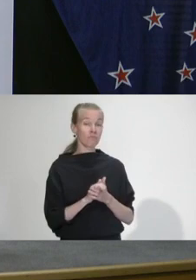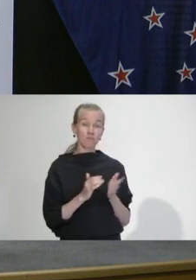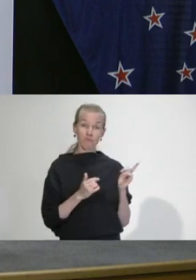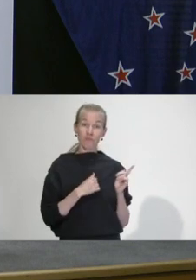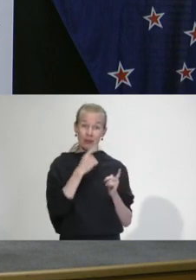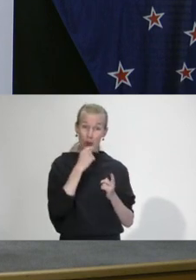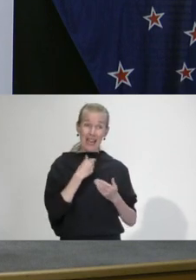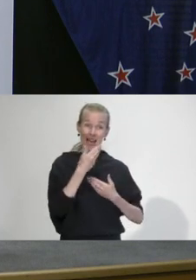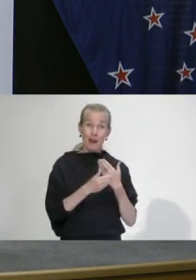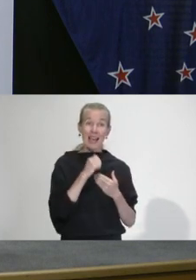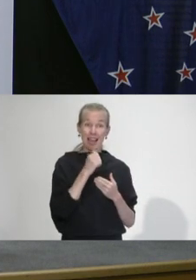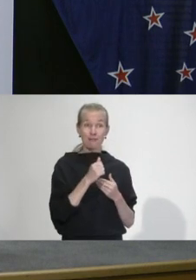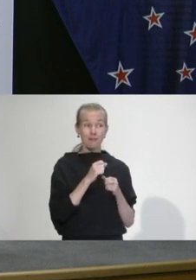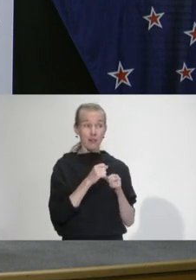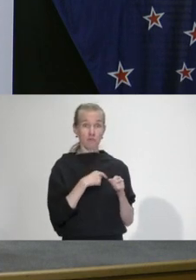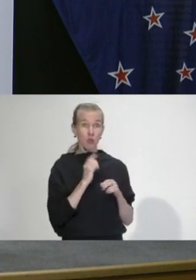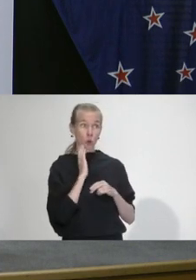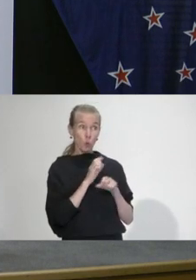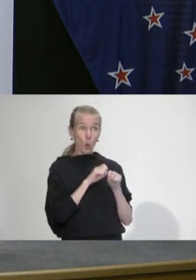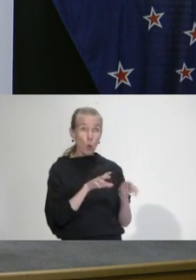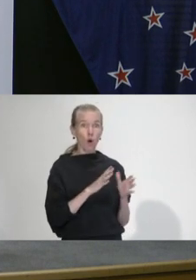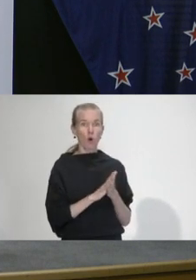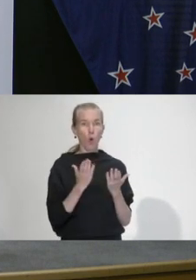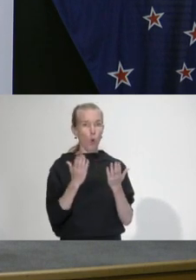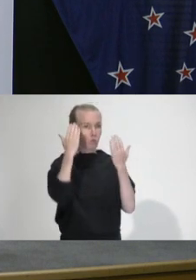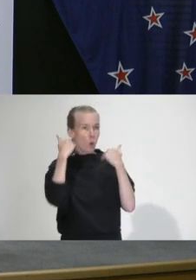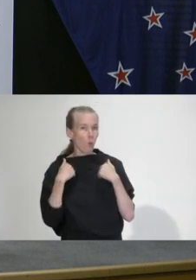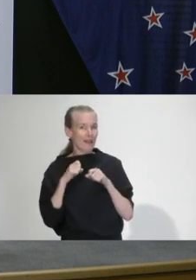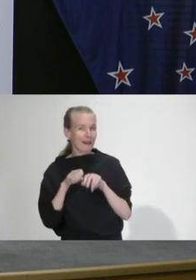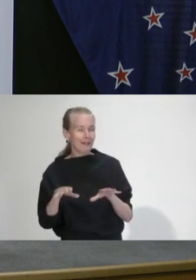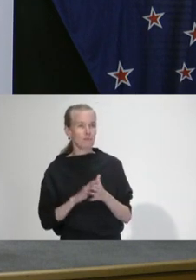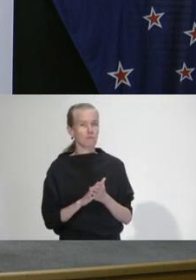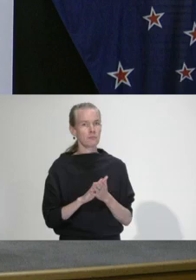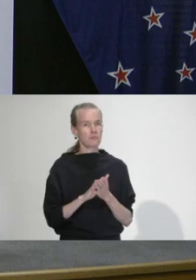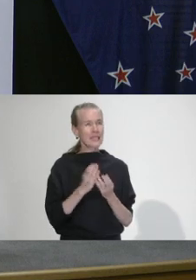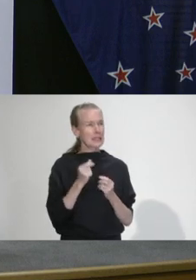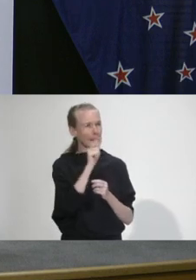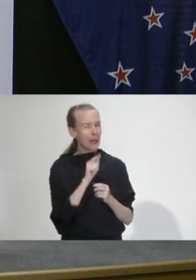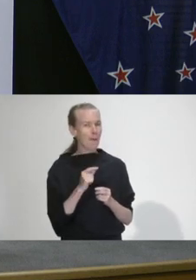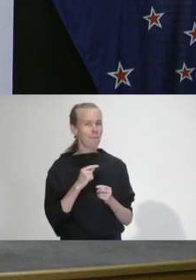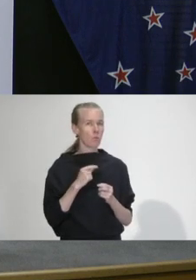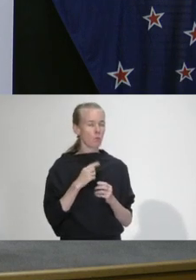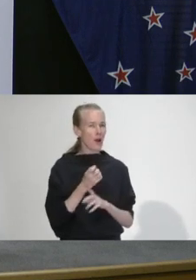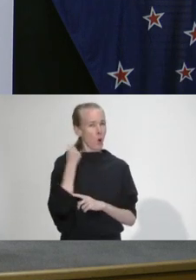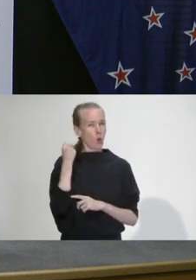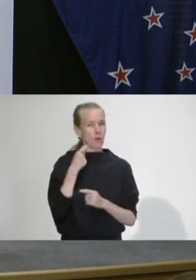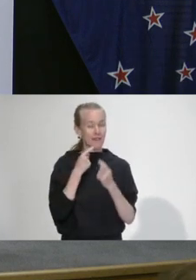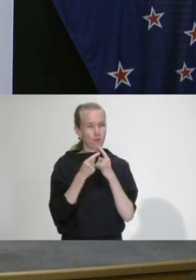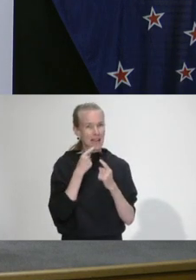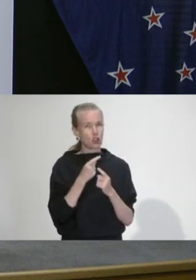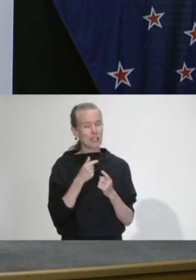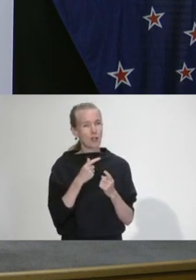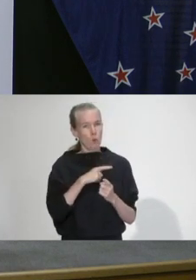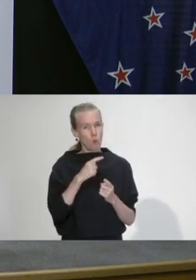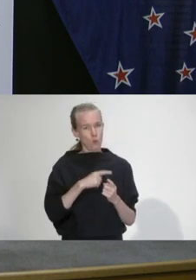event where it's pertinent, but in some instances we will withhold the name and location of the workplace if we think it's going to